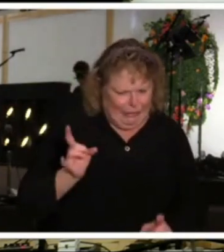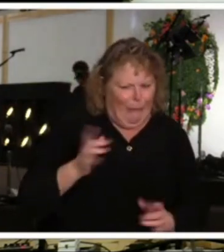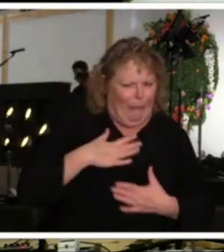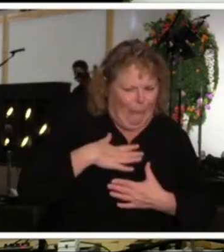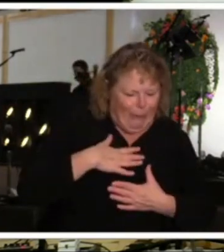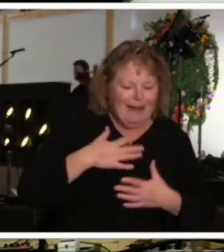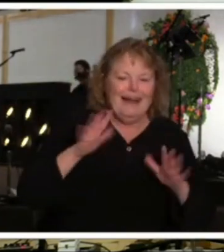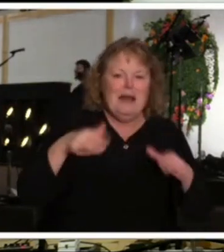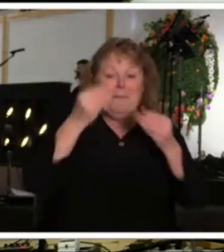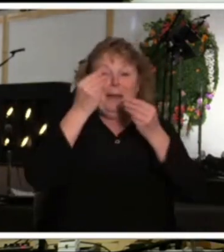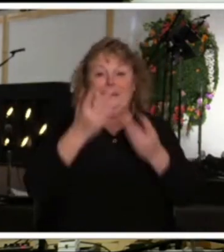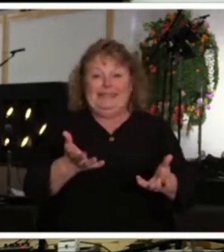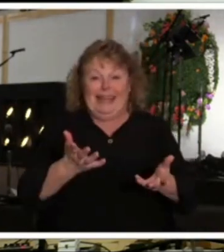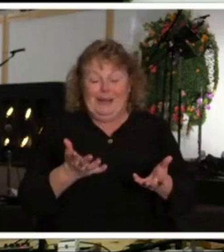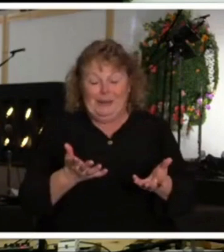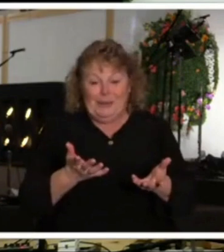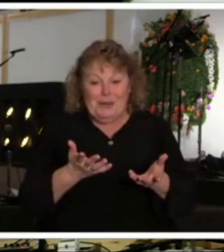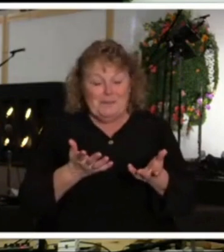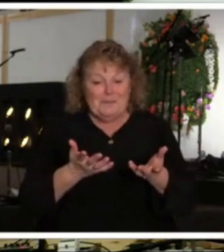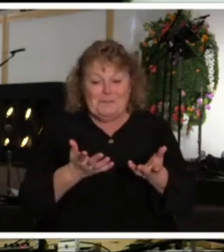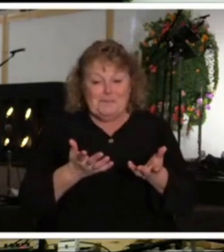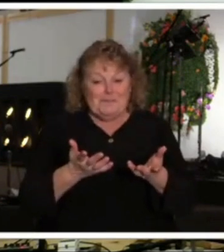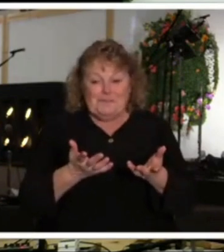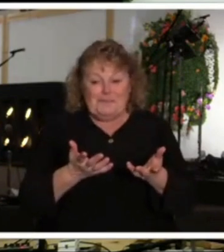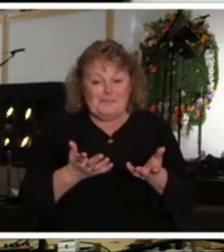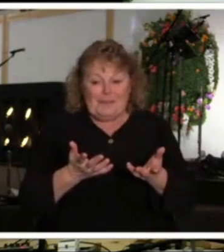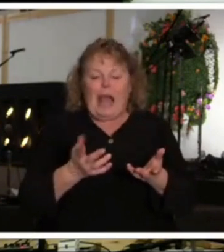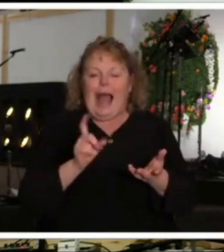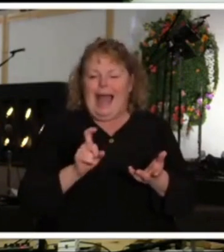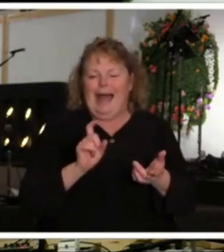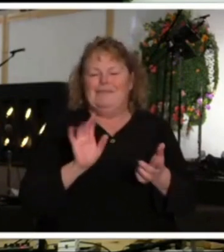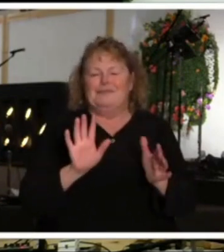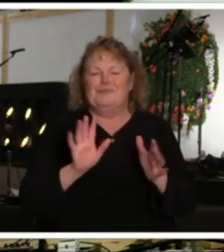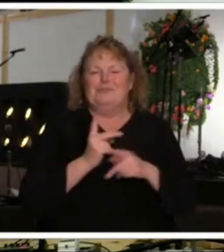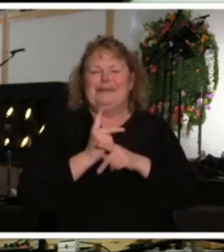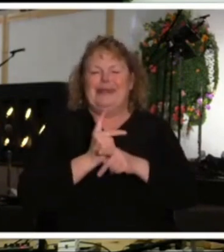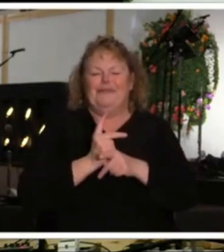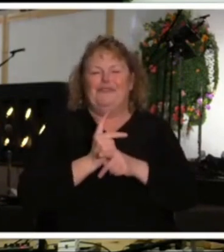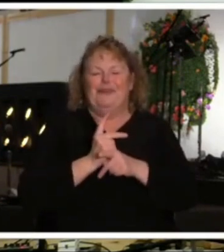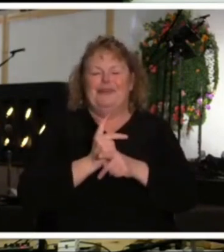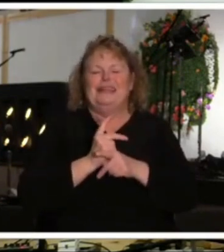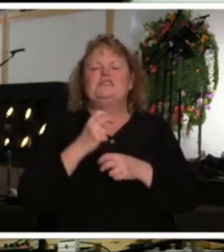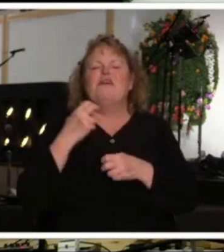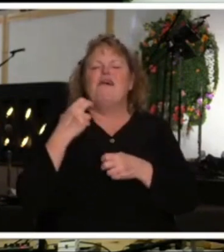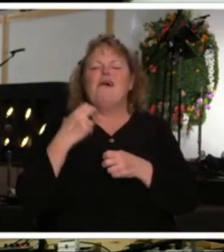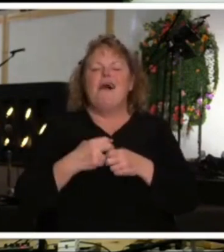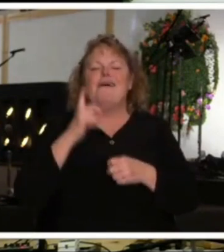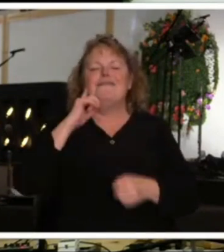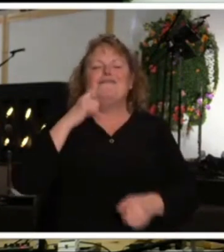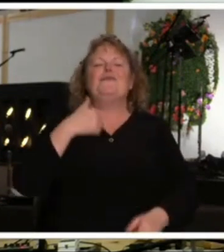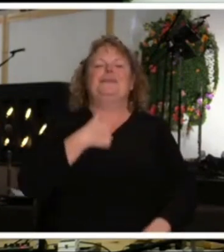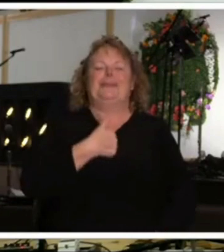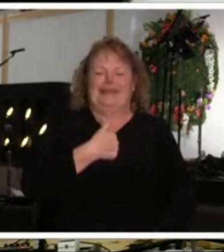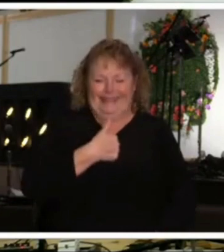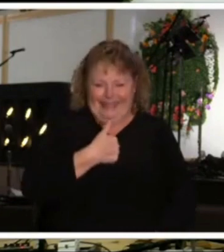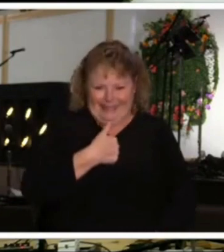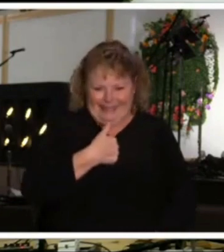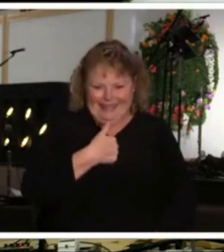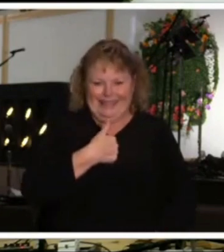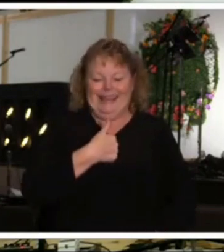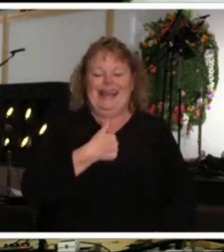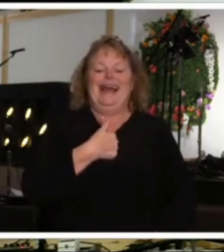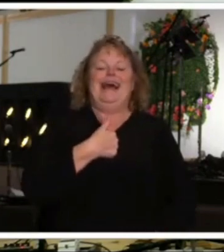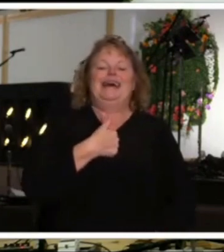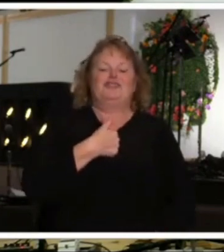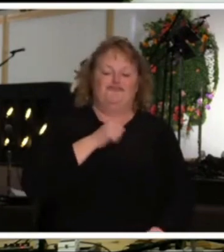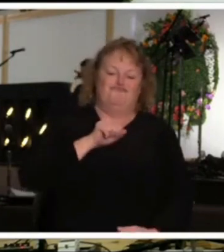I would tell you, and I need to do better. It is very hard for me to